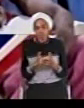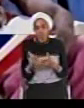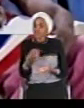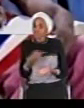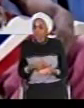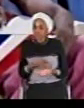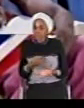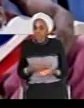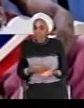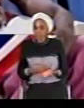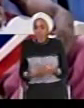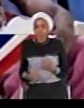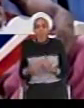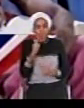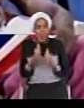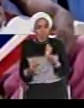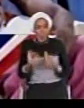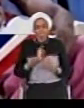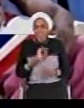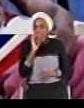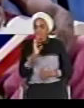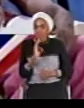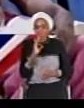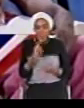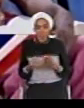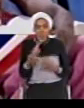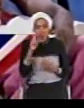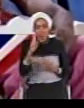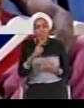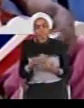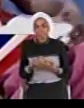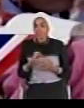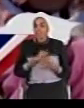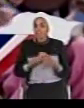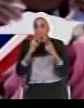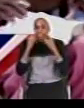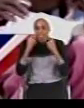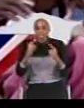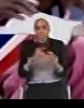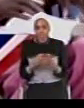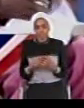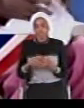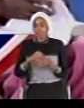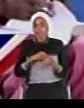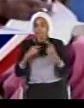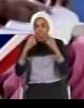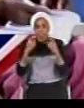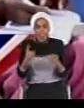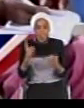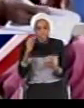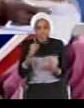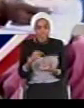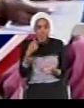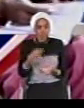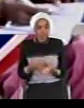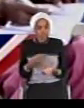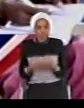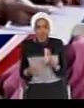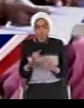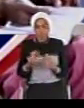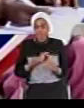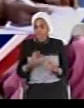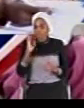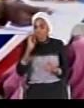gospel which I preached unto you. I declare the gospel which I preached unto